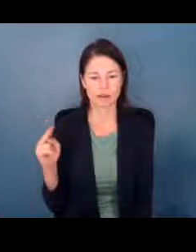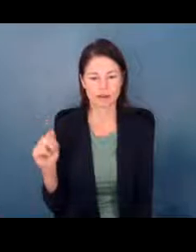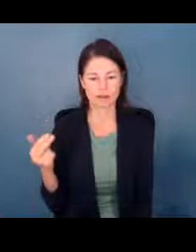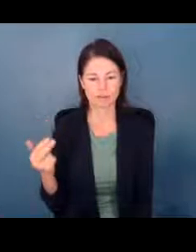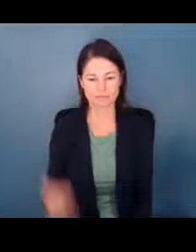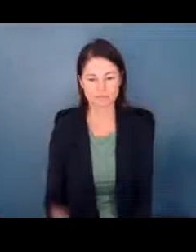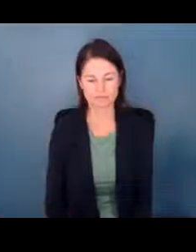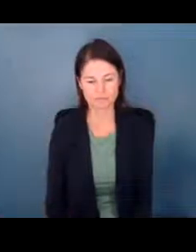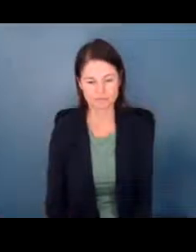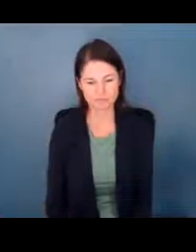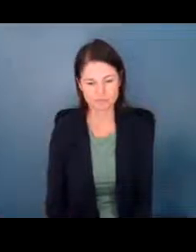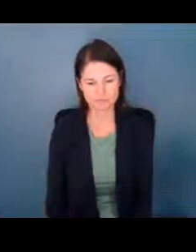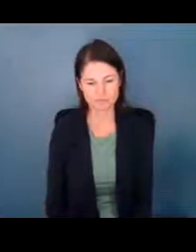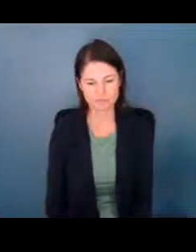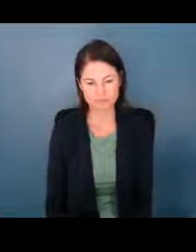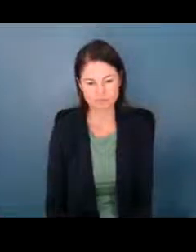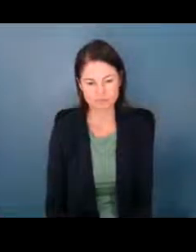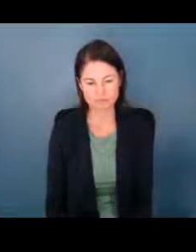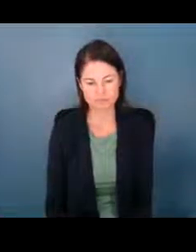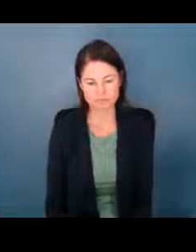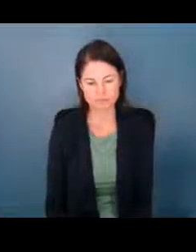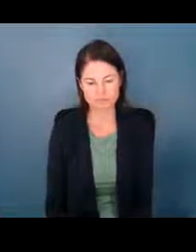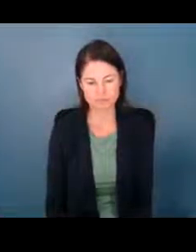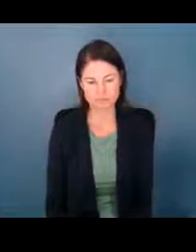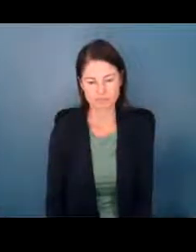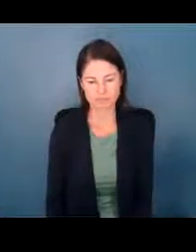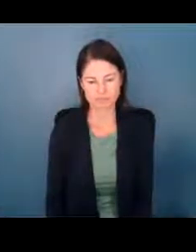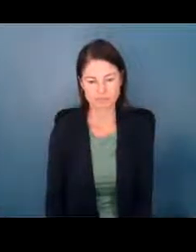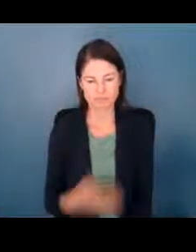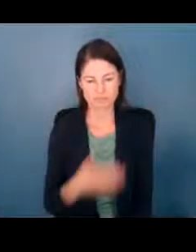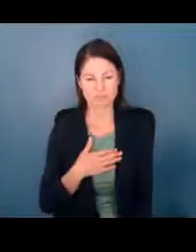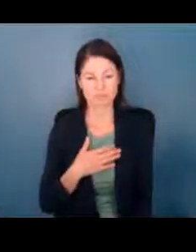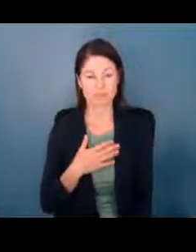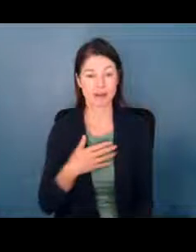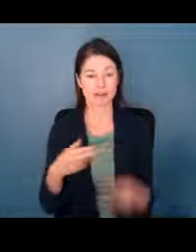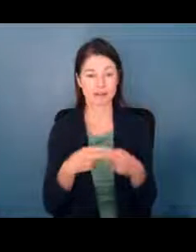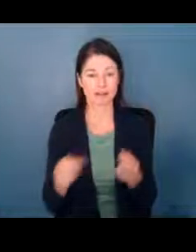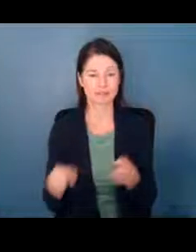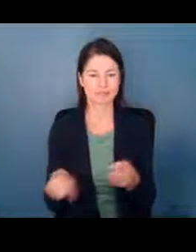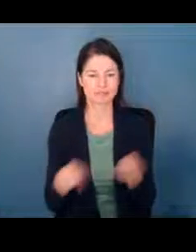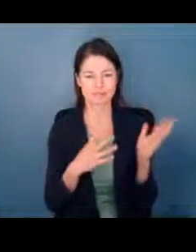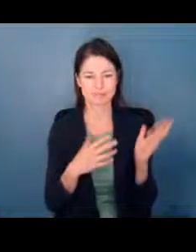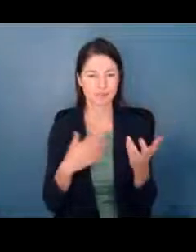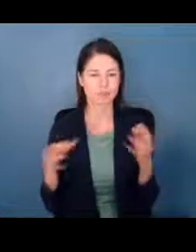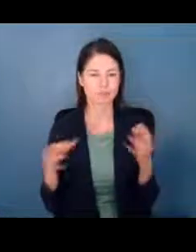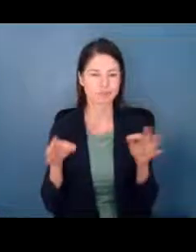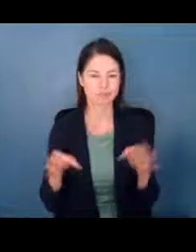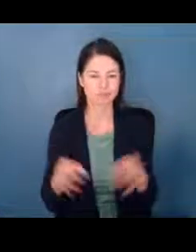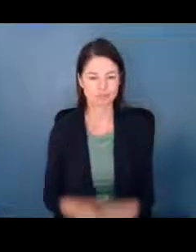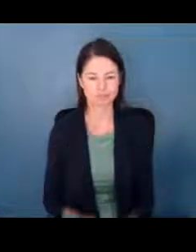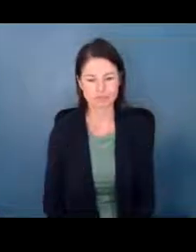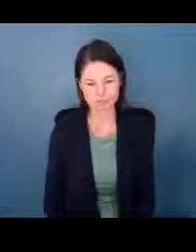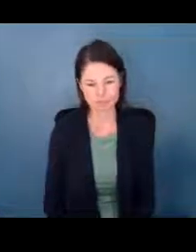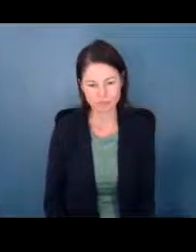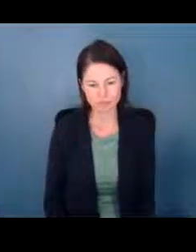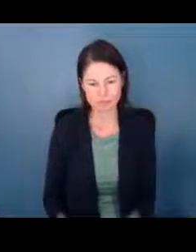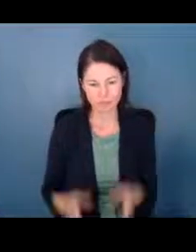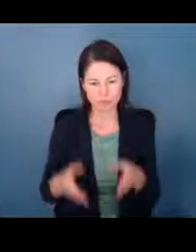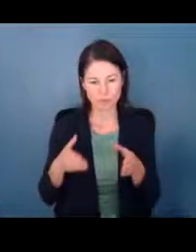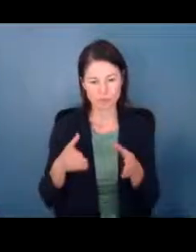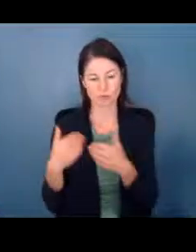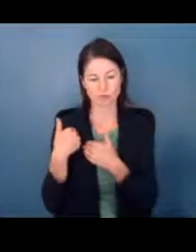Hi. Okay, I'm going to forego my slides and just give you this update verbally. So the Road Charge Technical Advisory Committee